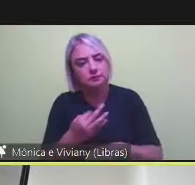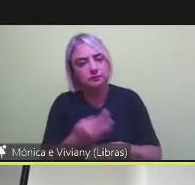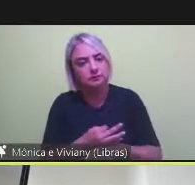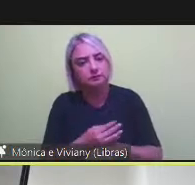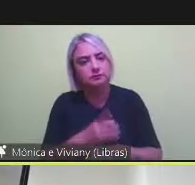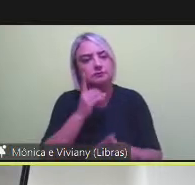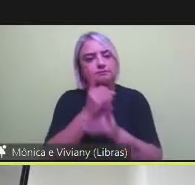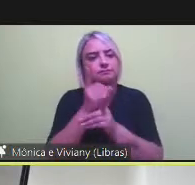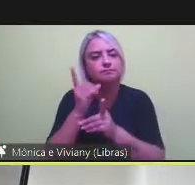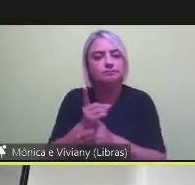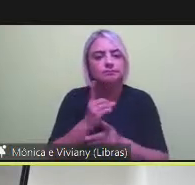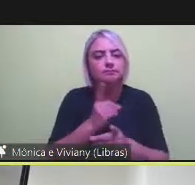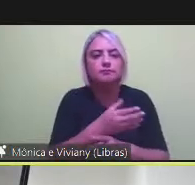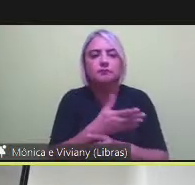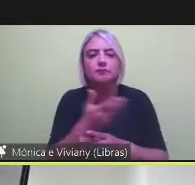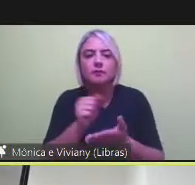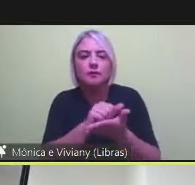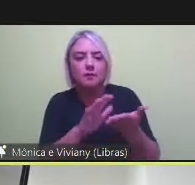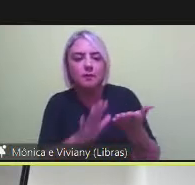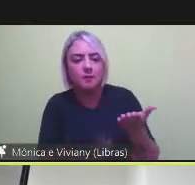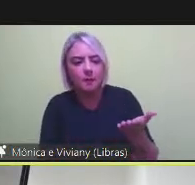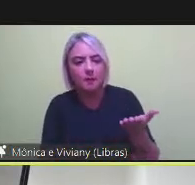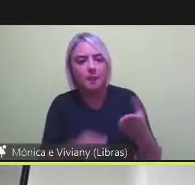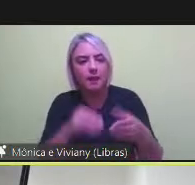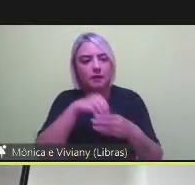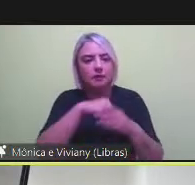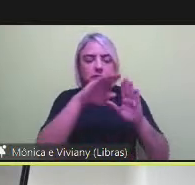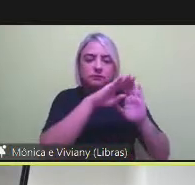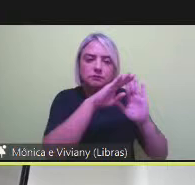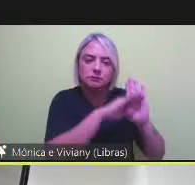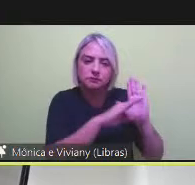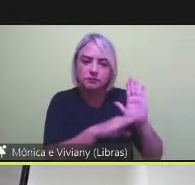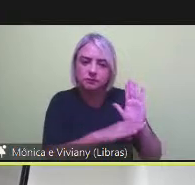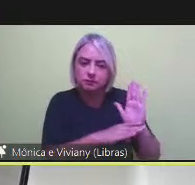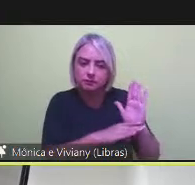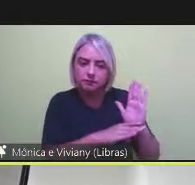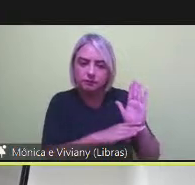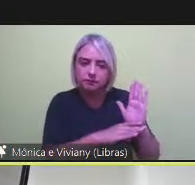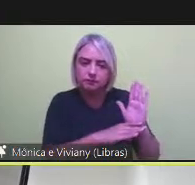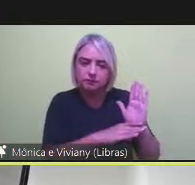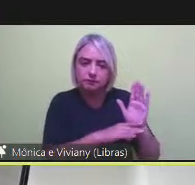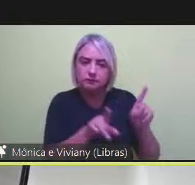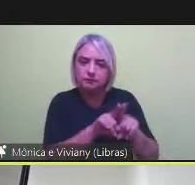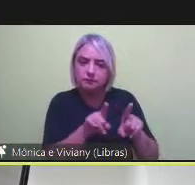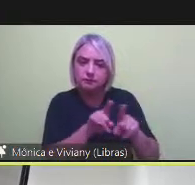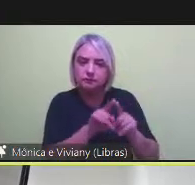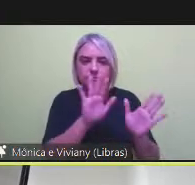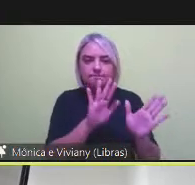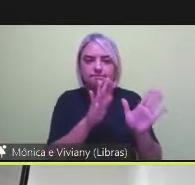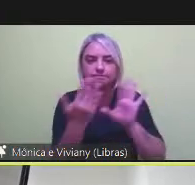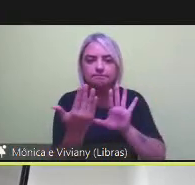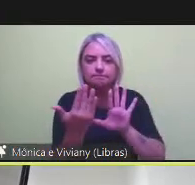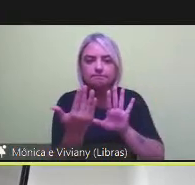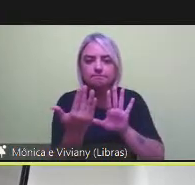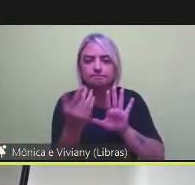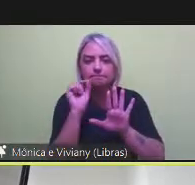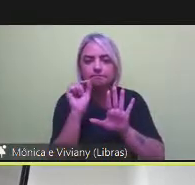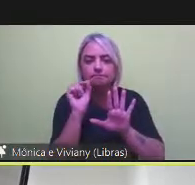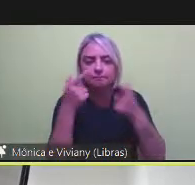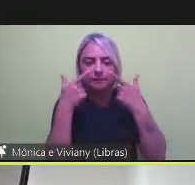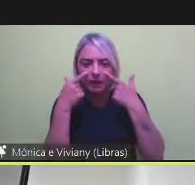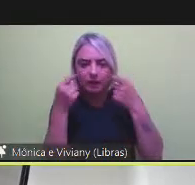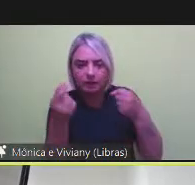and identify what are the kind of actions that within the program that have an